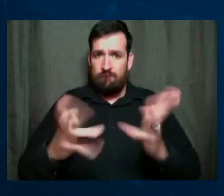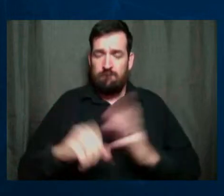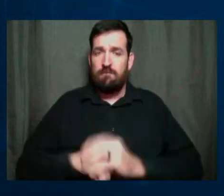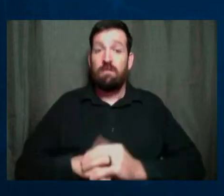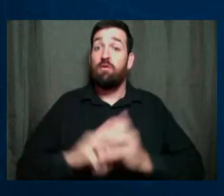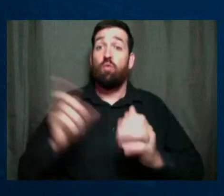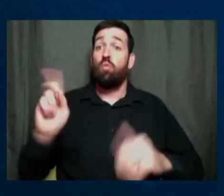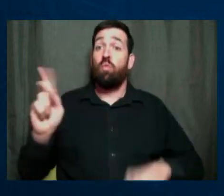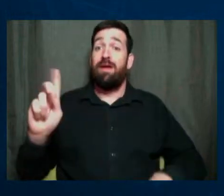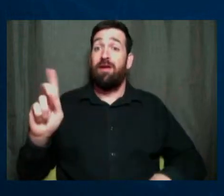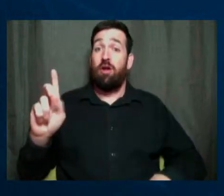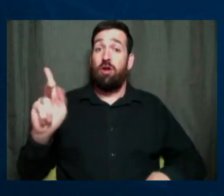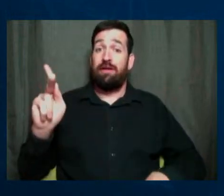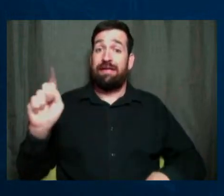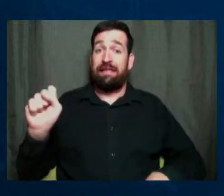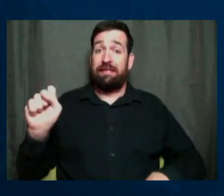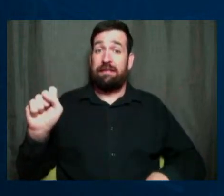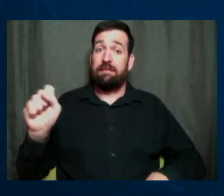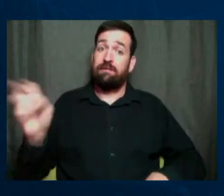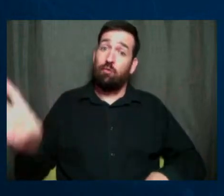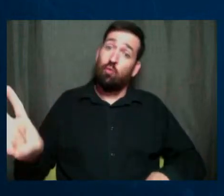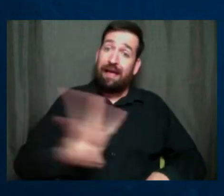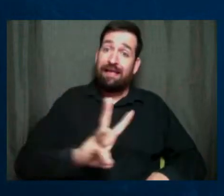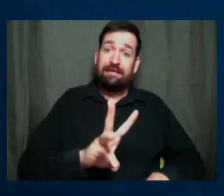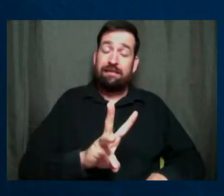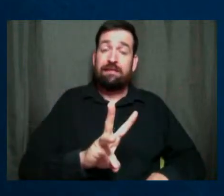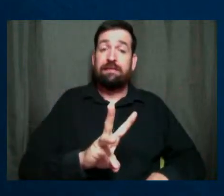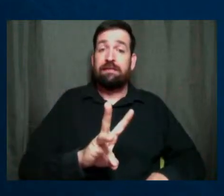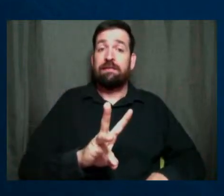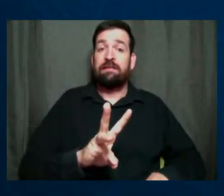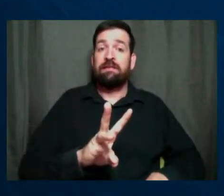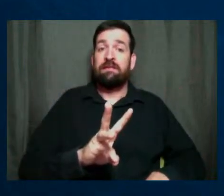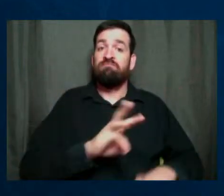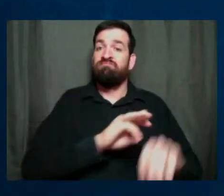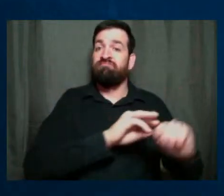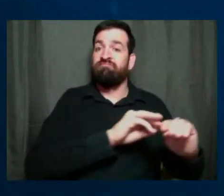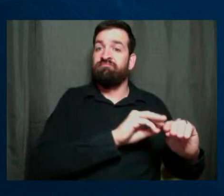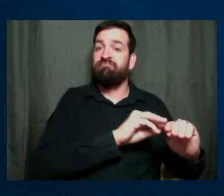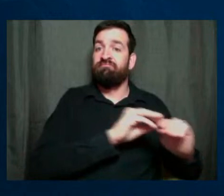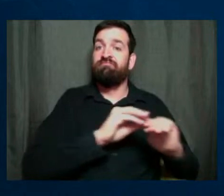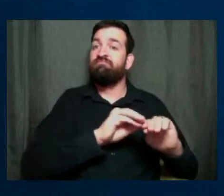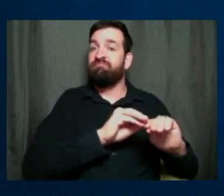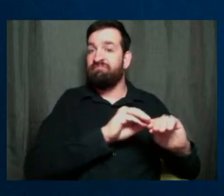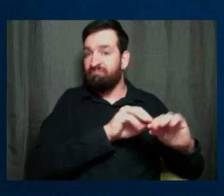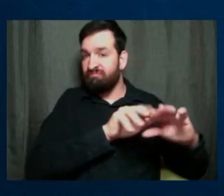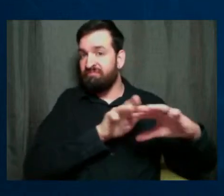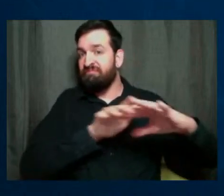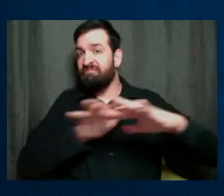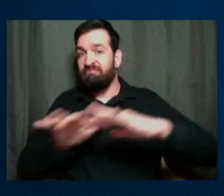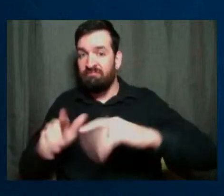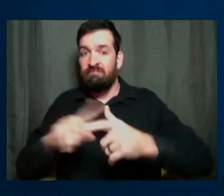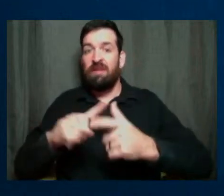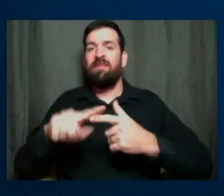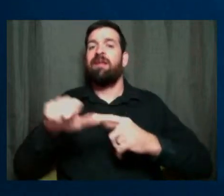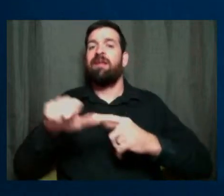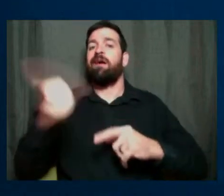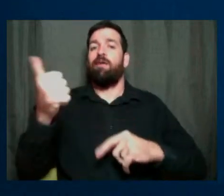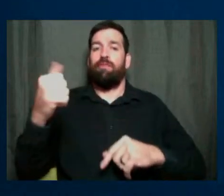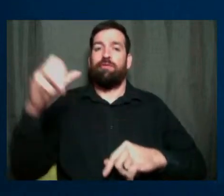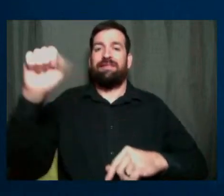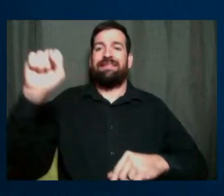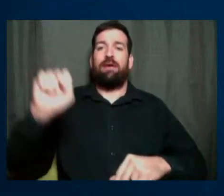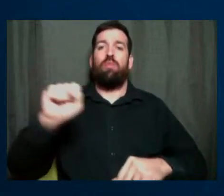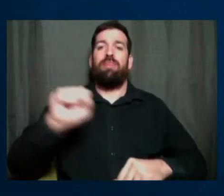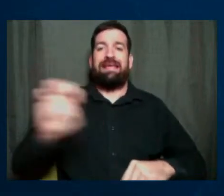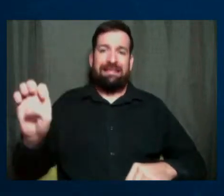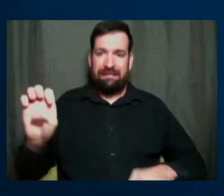can see out west, marching east, and then another hotspot down there in southeastern Kansas. But that